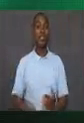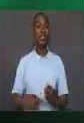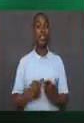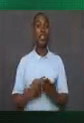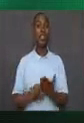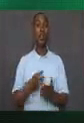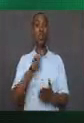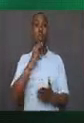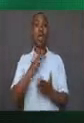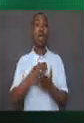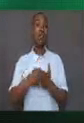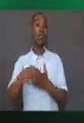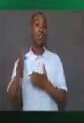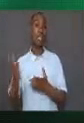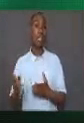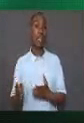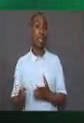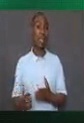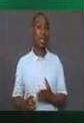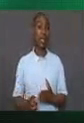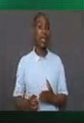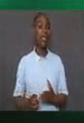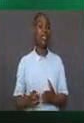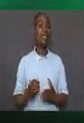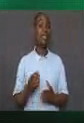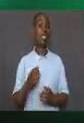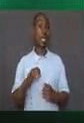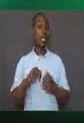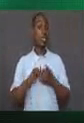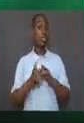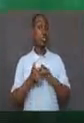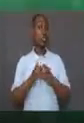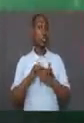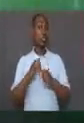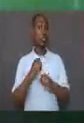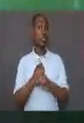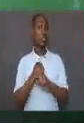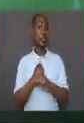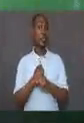losing water, especially when we exercise and sweat.